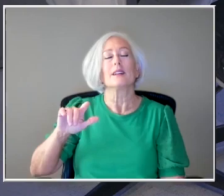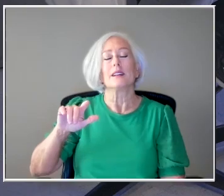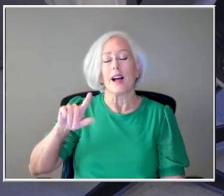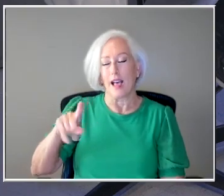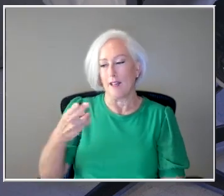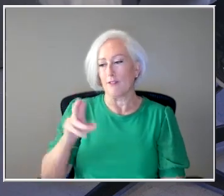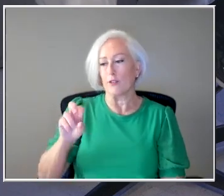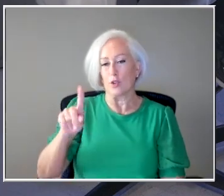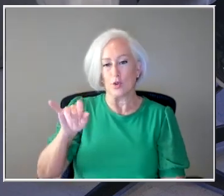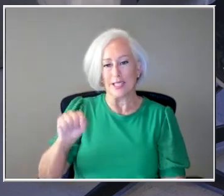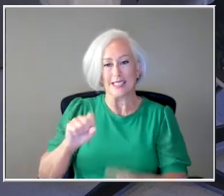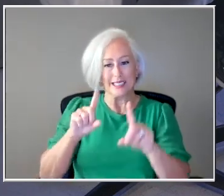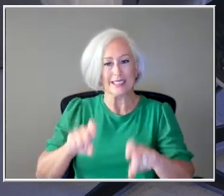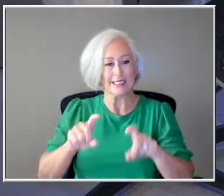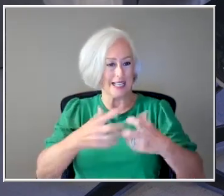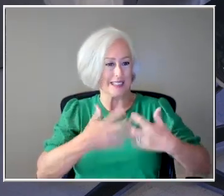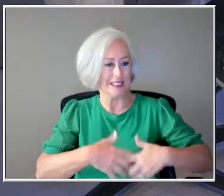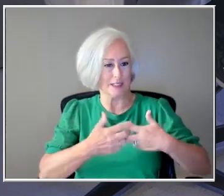in.